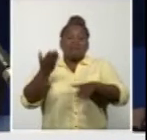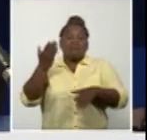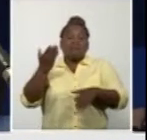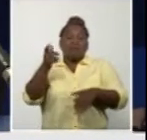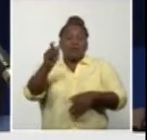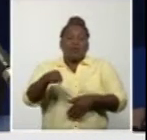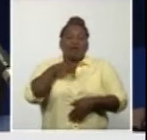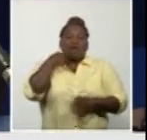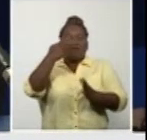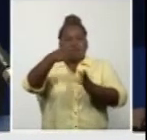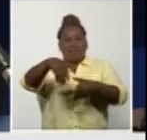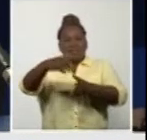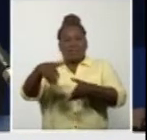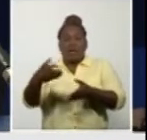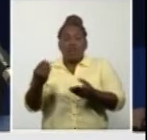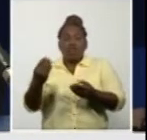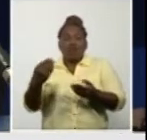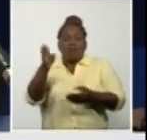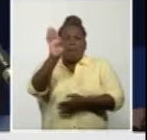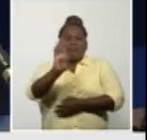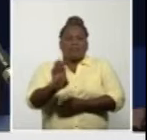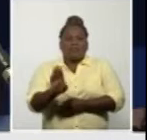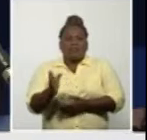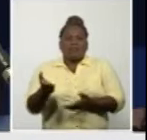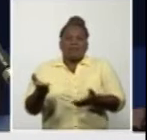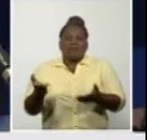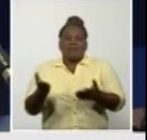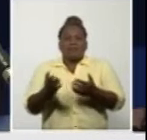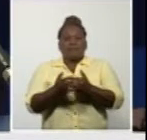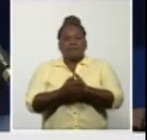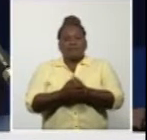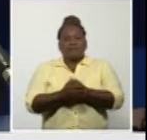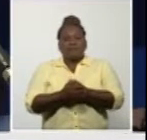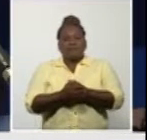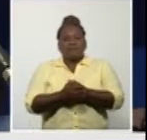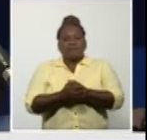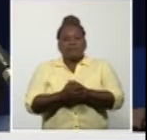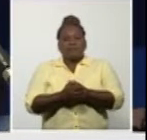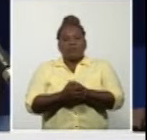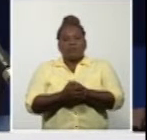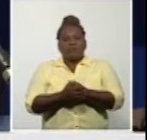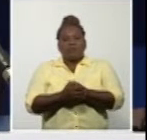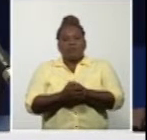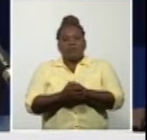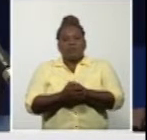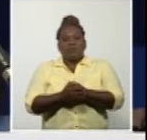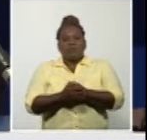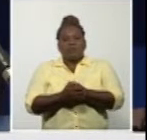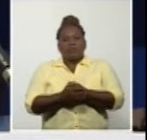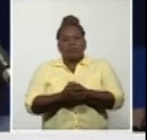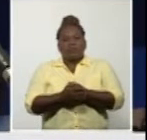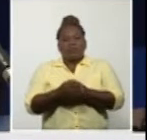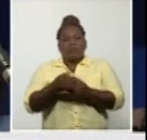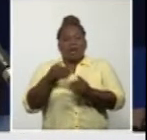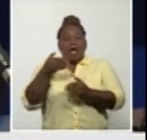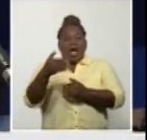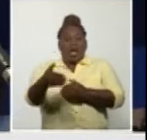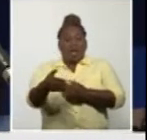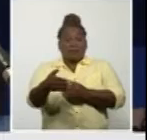until yesterday, 185 countries had cases of COVID-19.